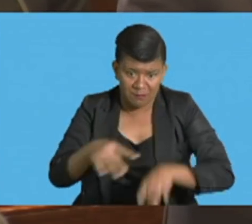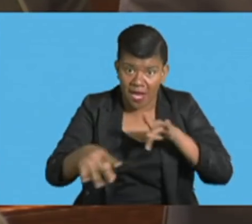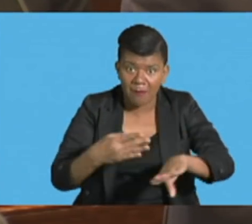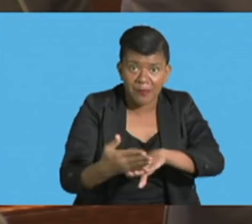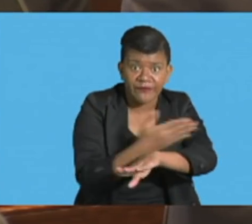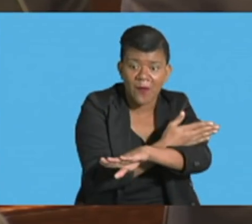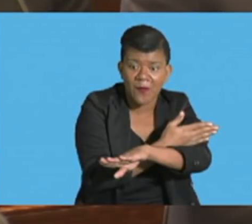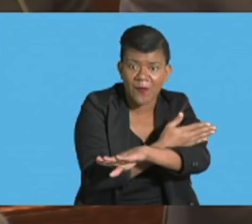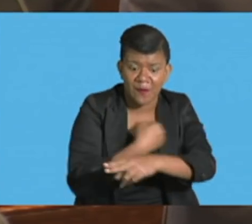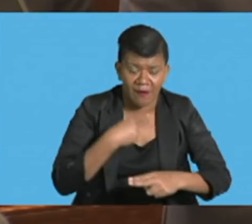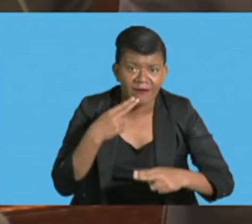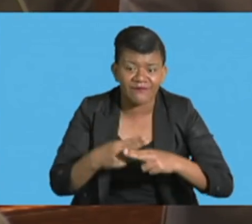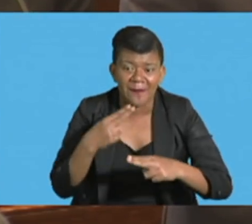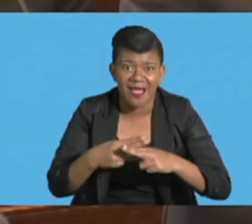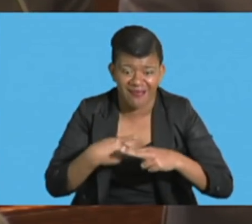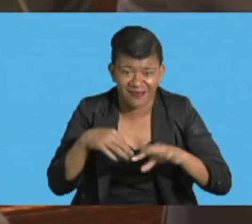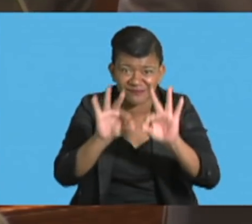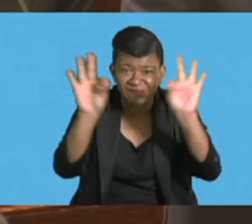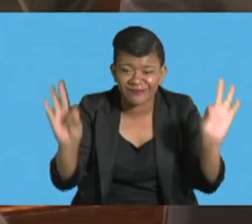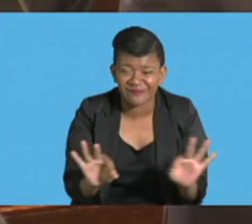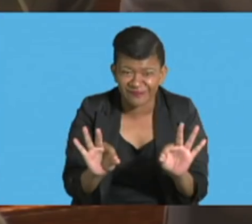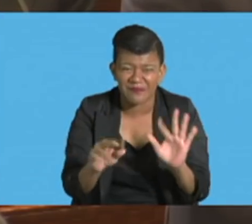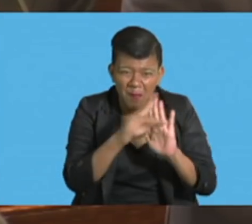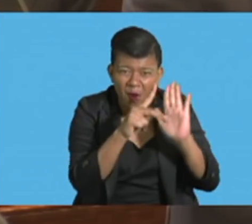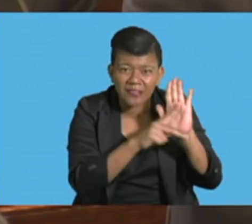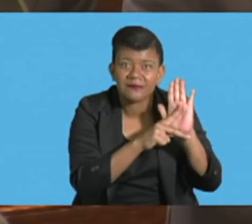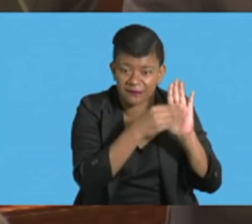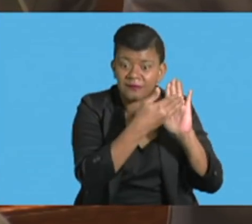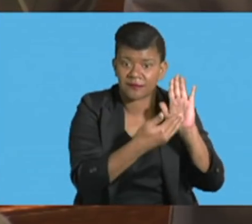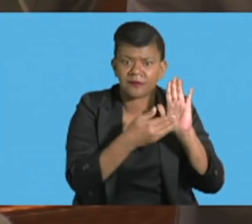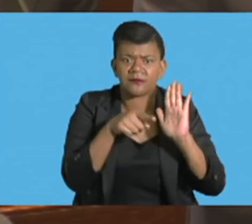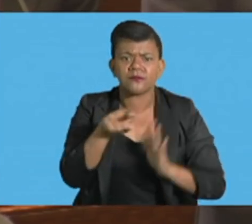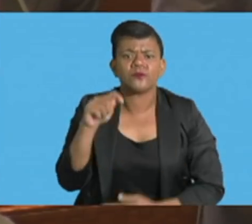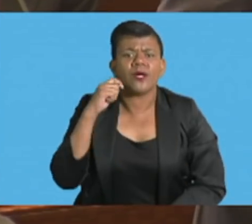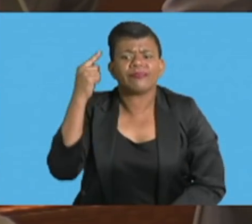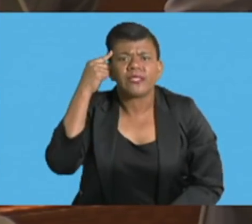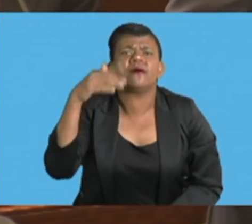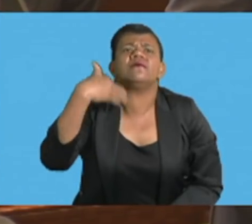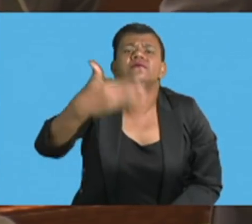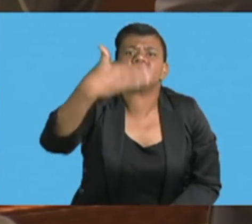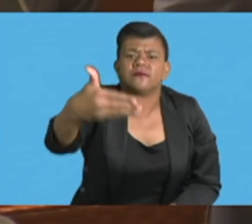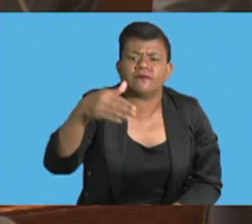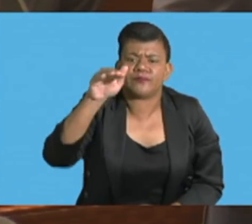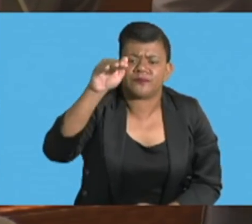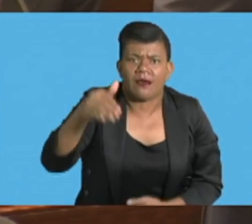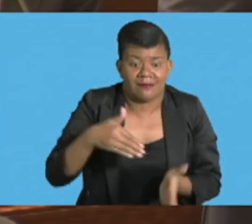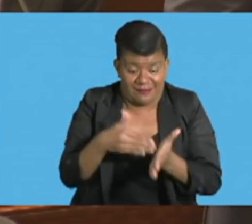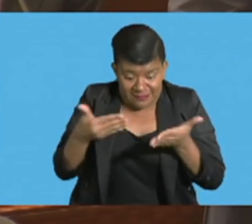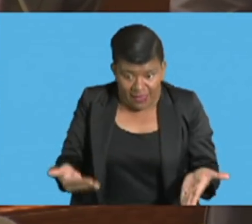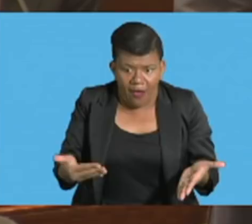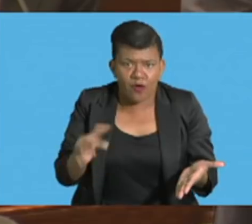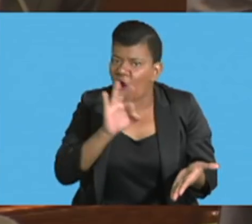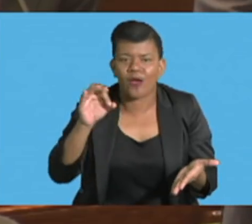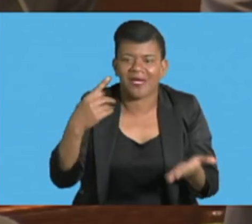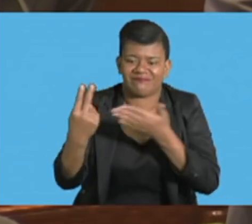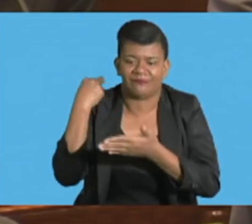of our budgets on a future-facing basis, considering long-term trajectories. These budgets are